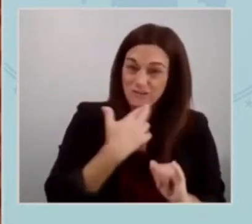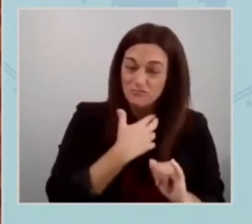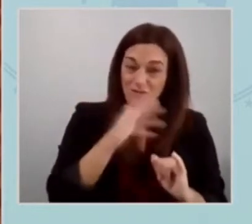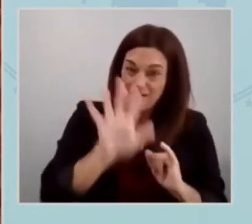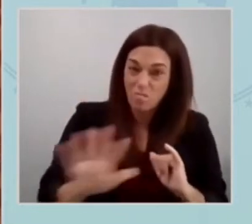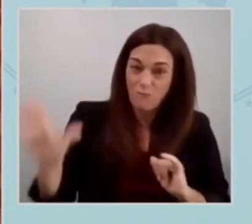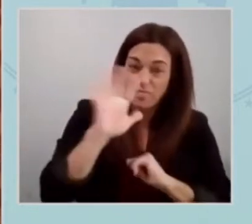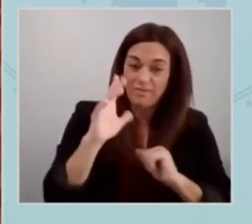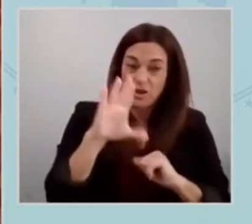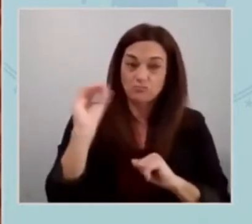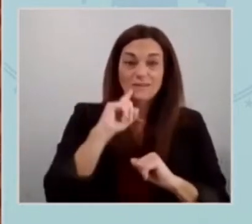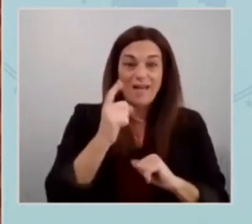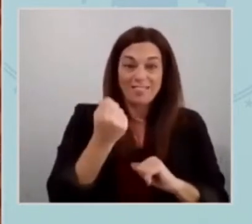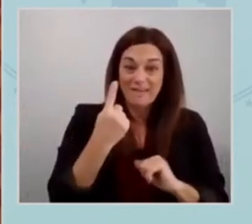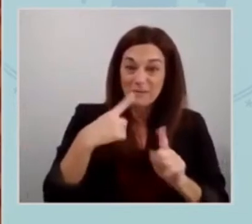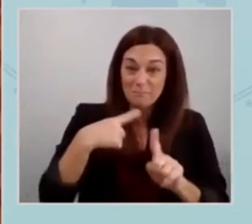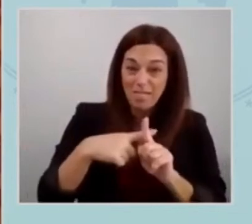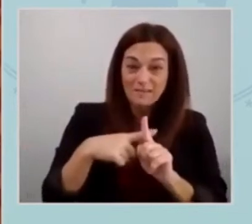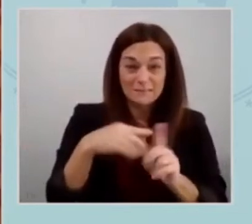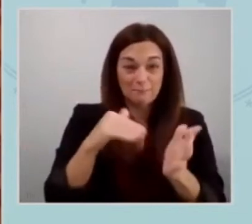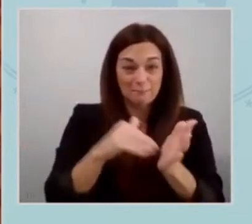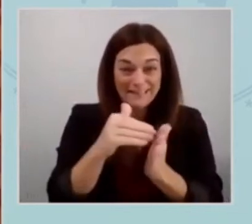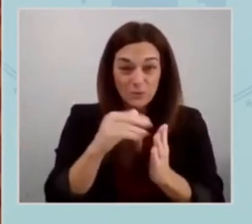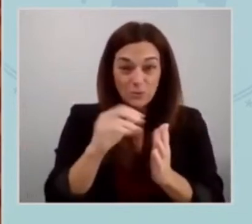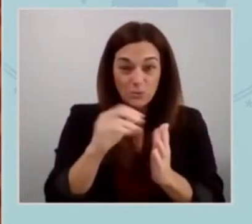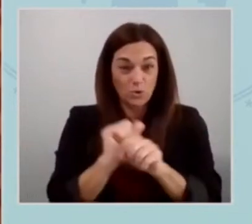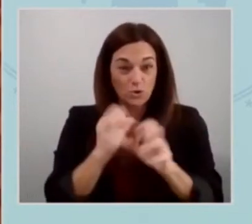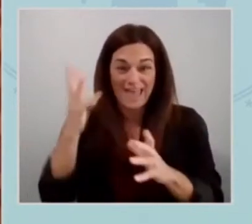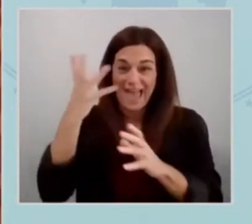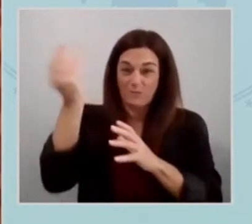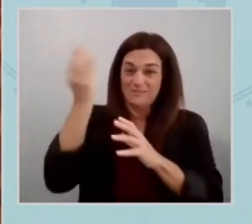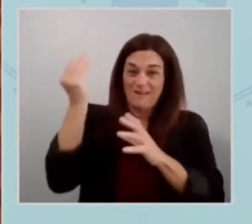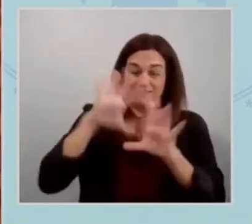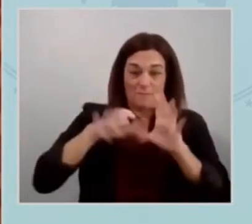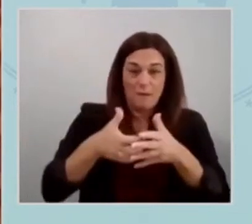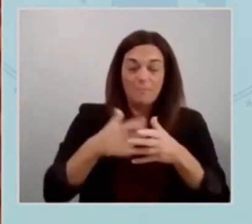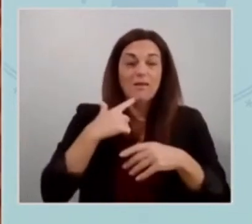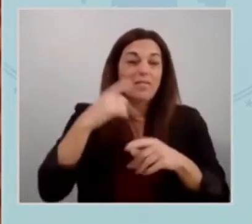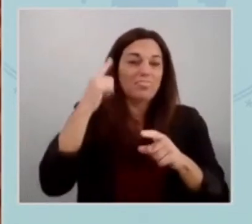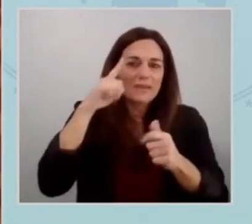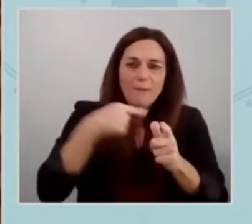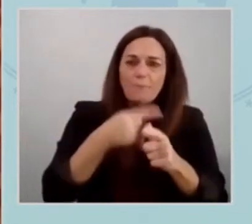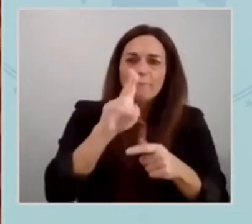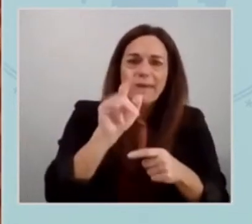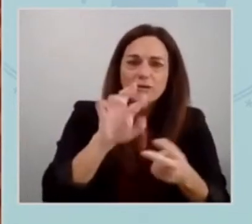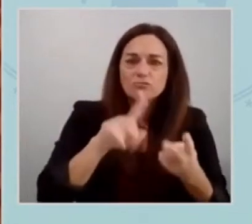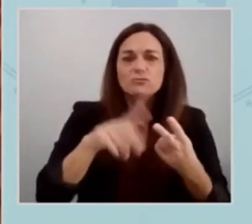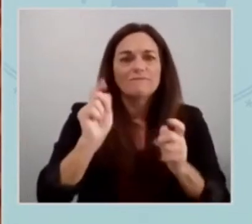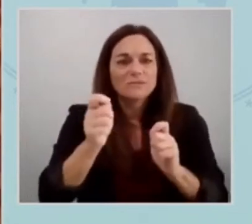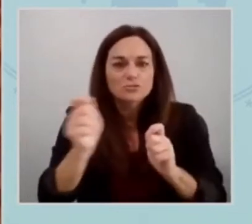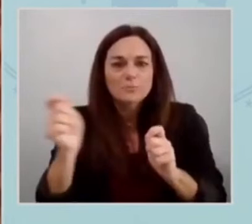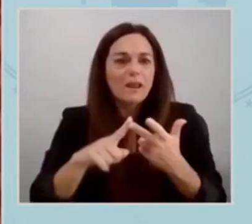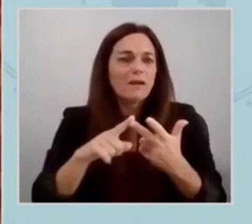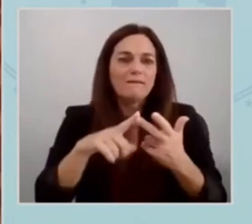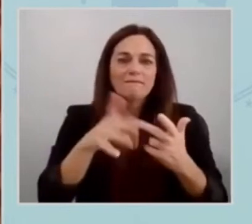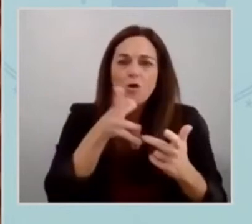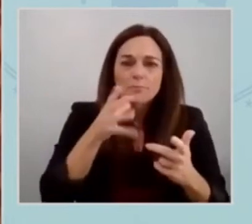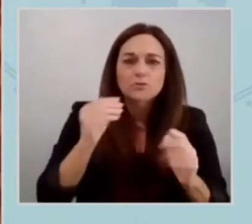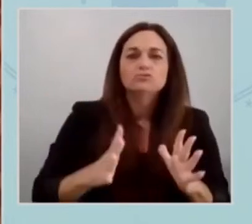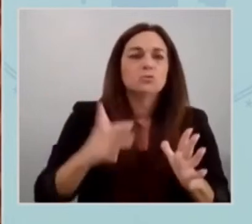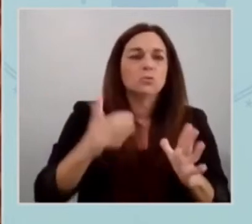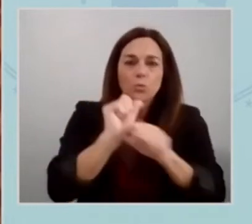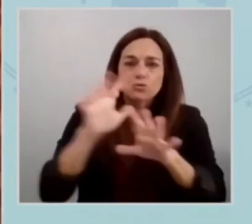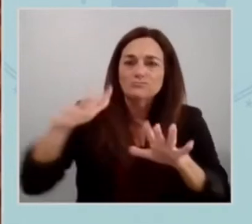across the country. Independent restaurants account for 11+ million workers, plus another 6 million workers just outside our bubble. Think about